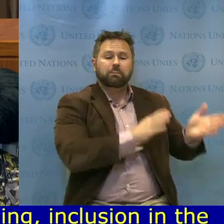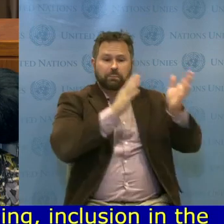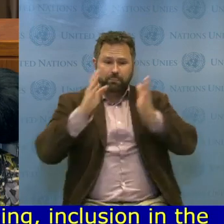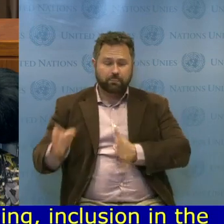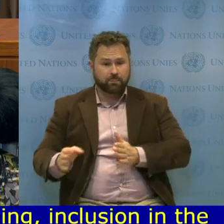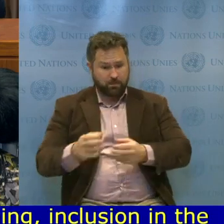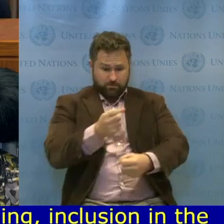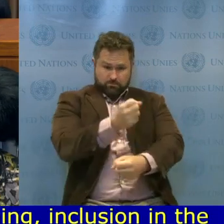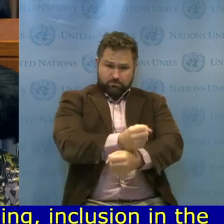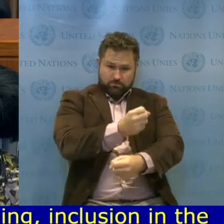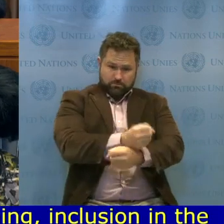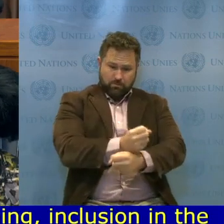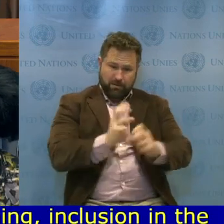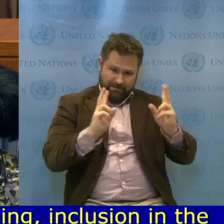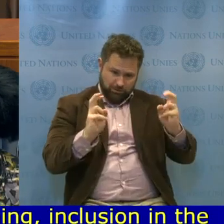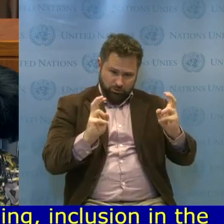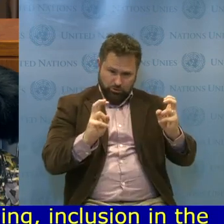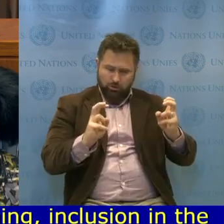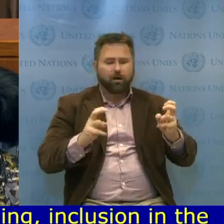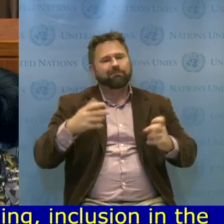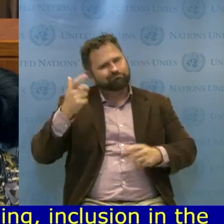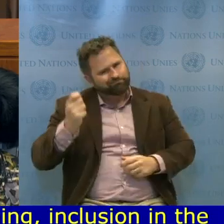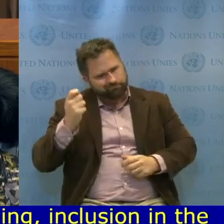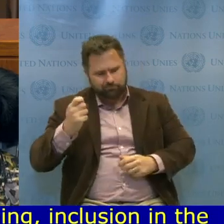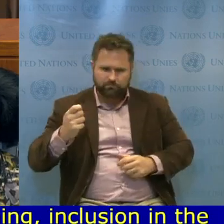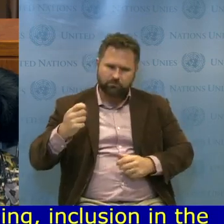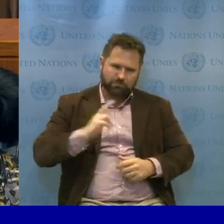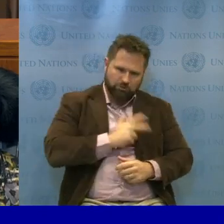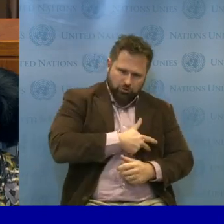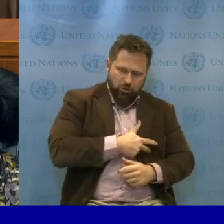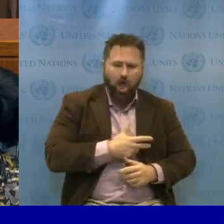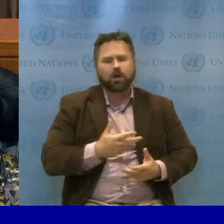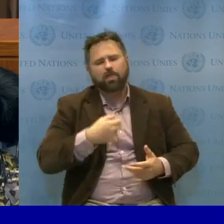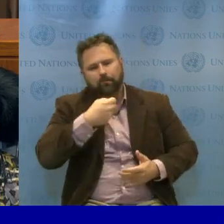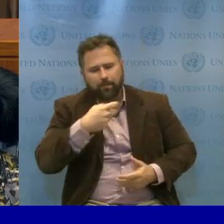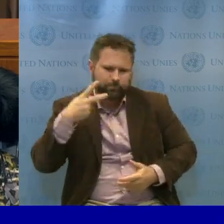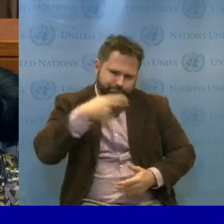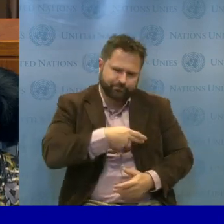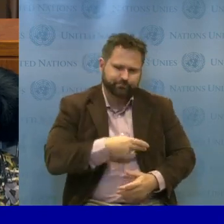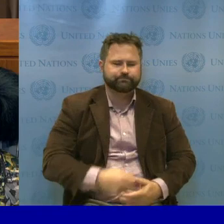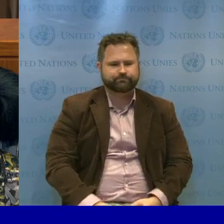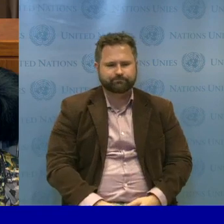we are working in a cross-cutting fashion. I'm afraid the speaker's mic has been cut off.